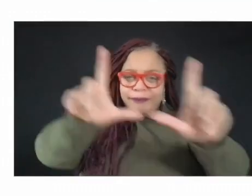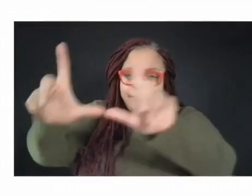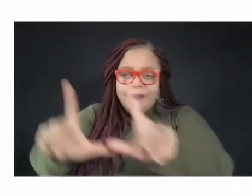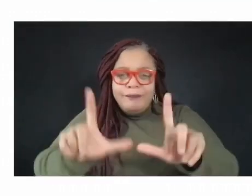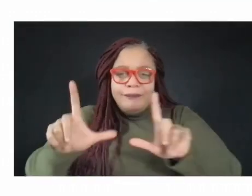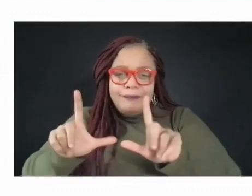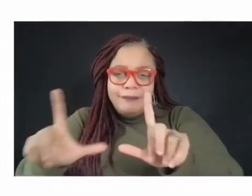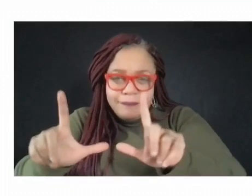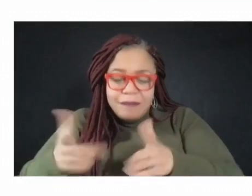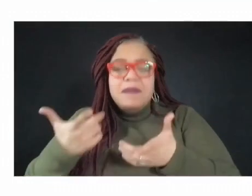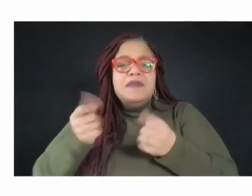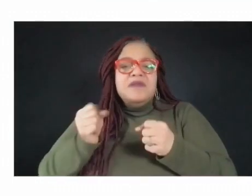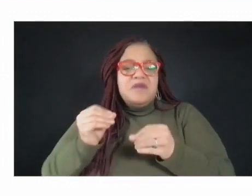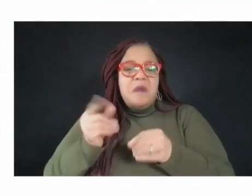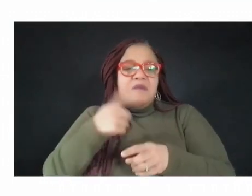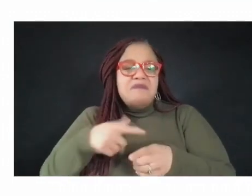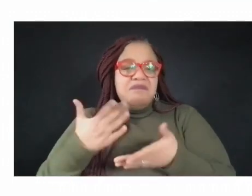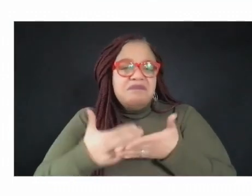move.